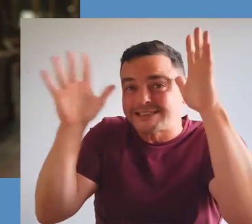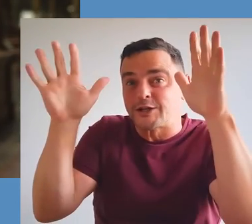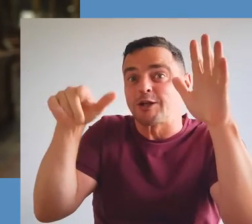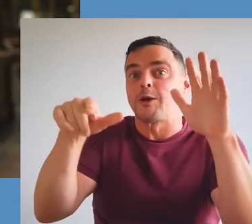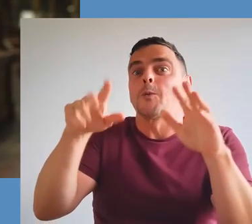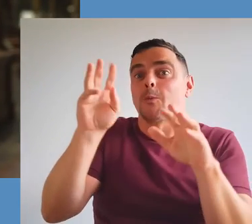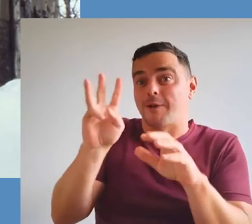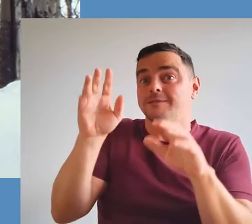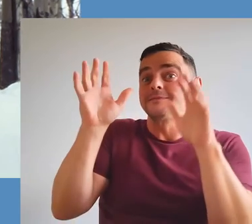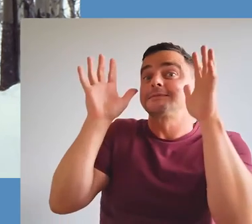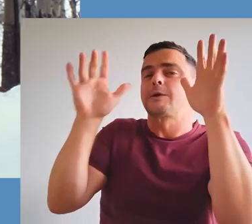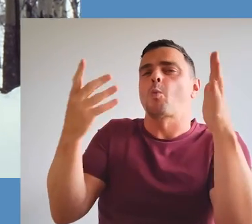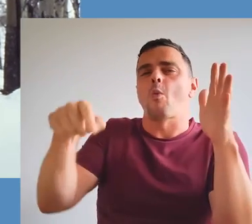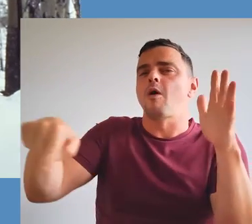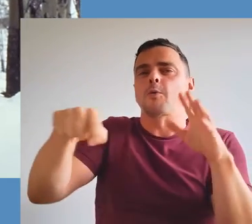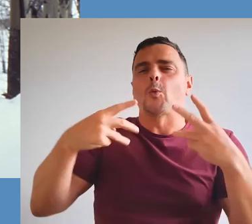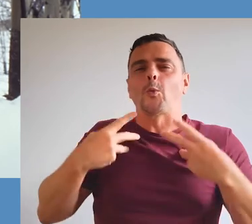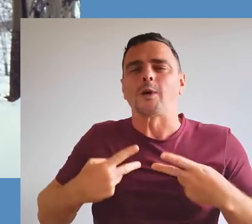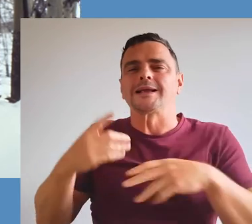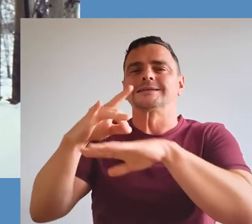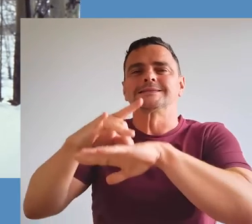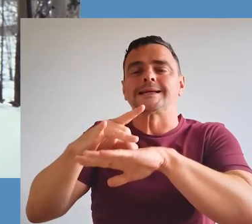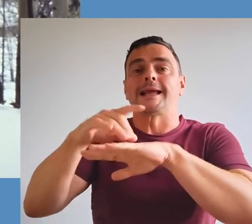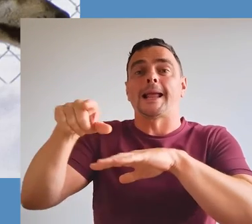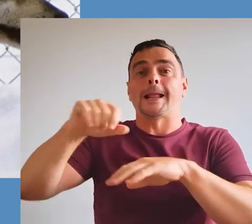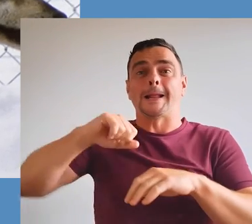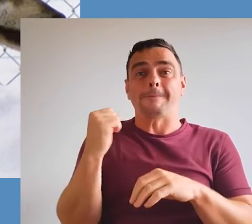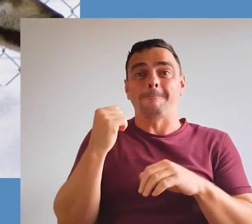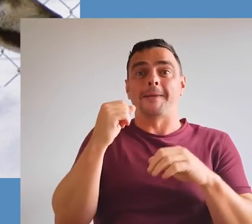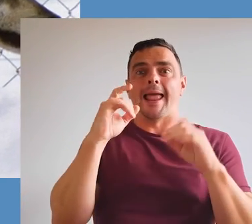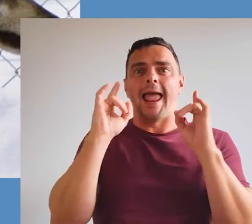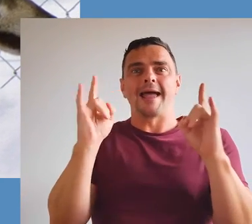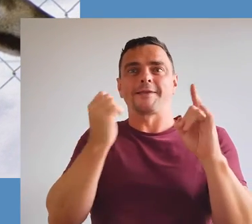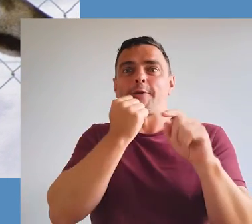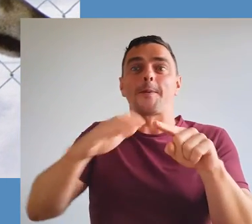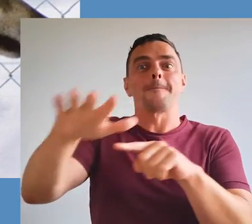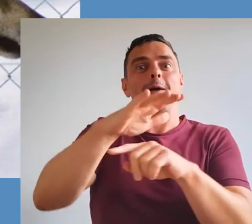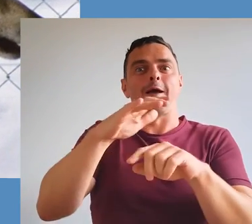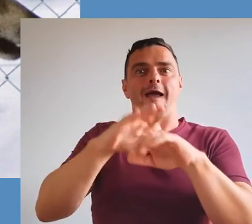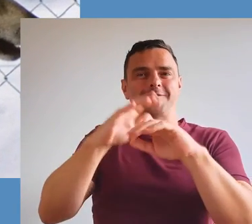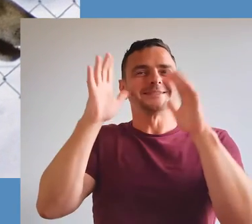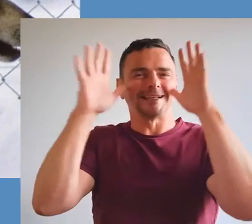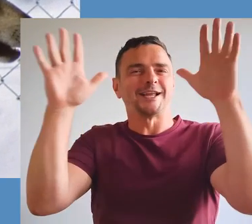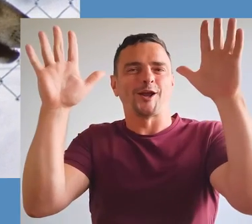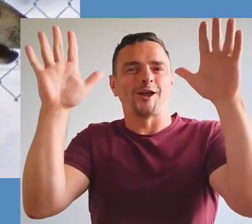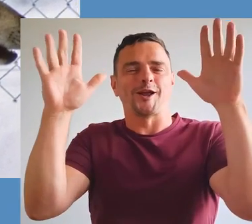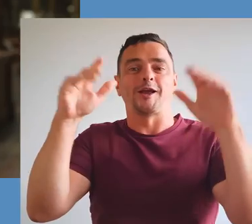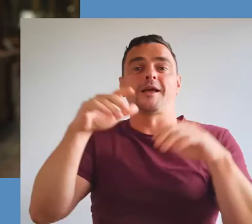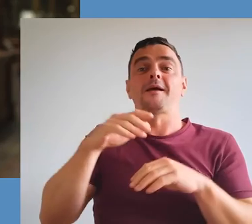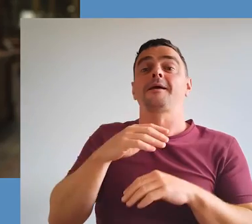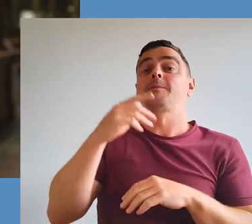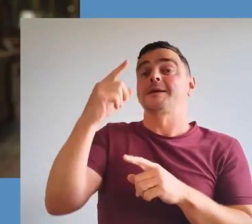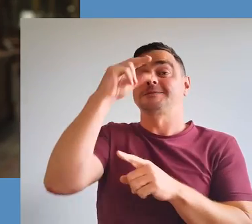where they were reintroduced in 1995. Wolves have made the entire habitat a healthier one